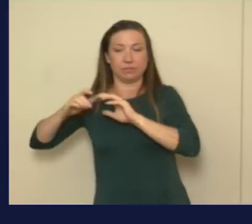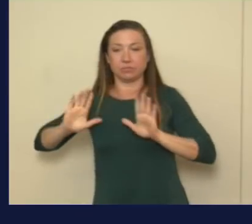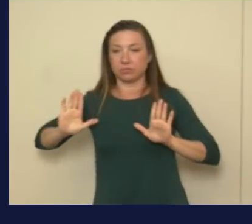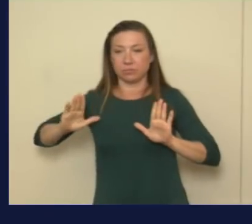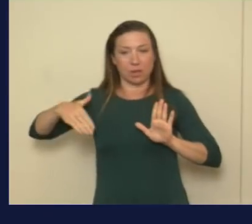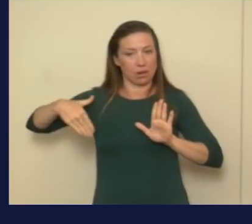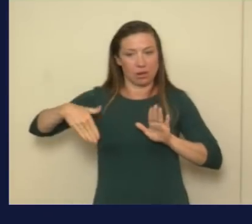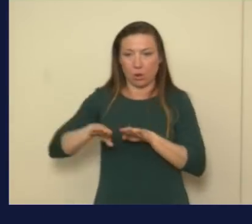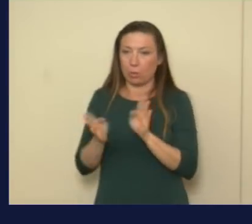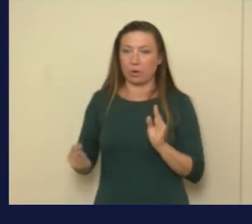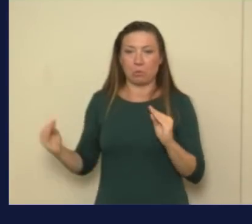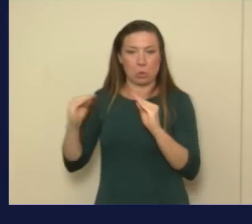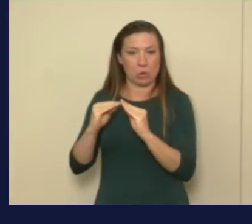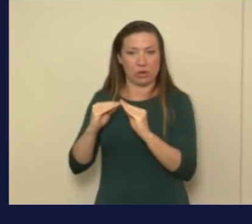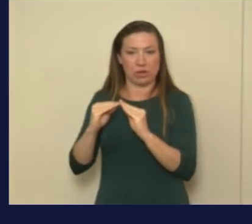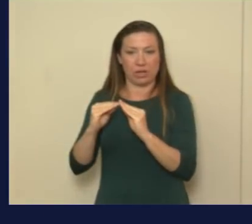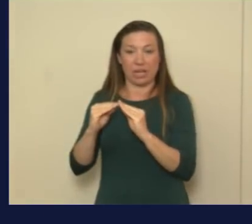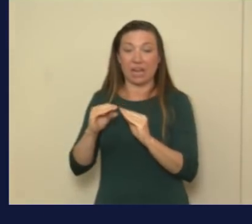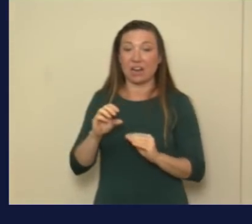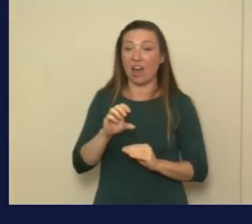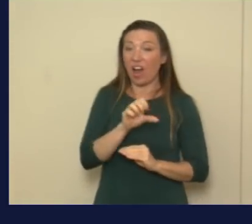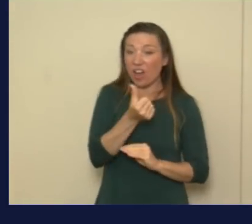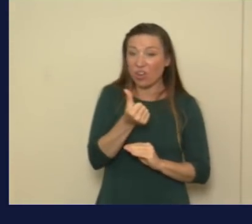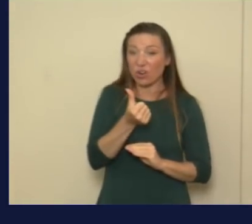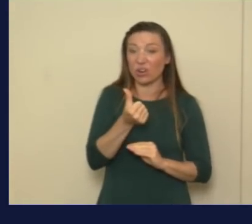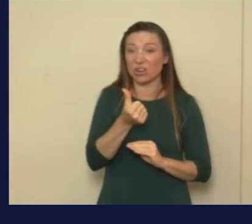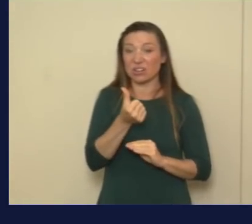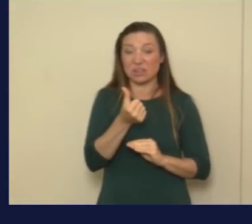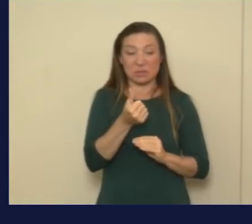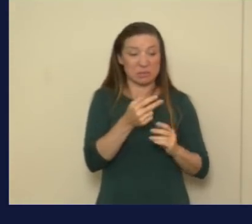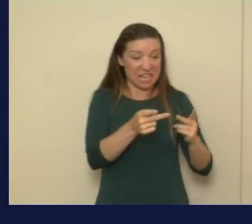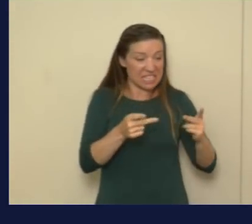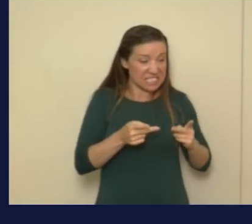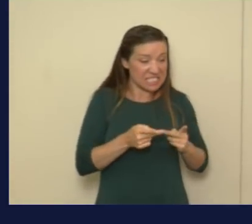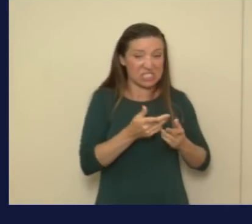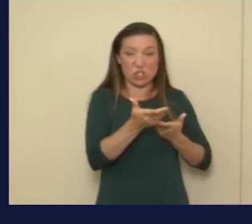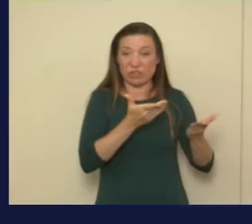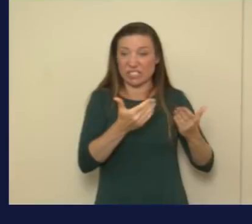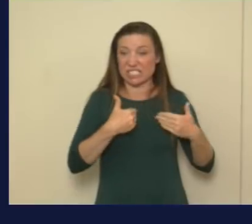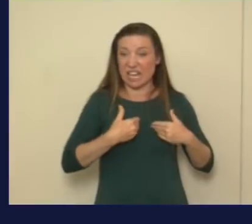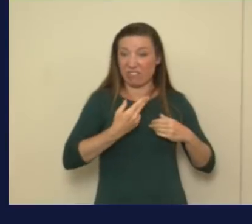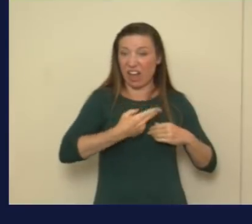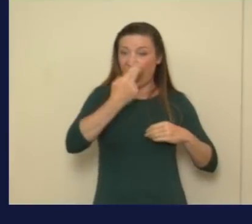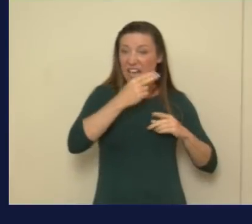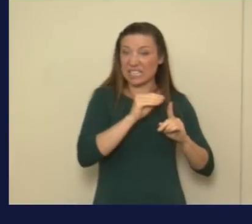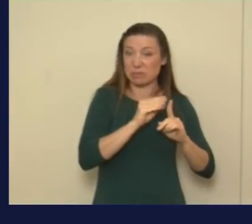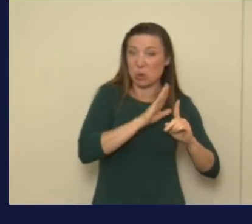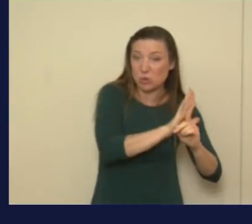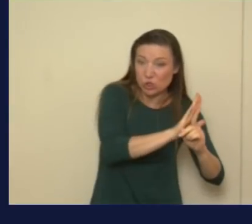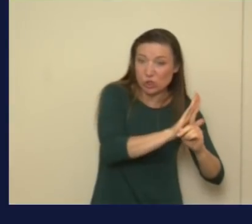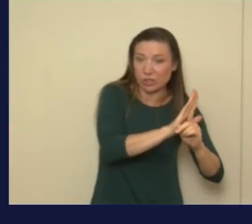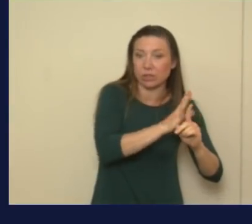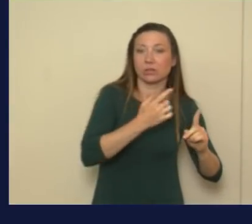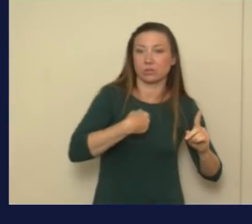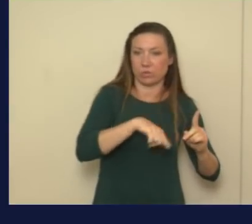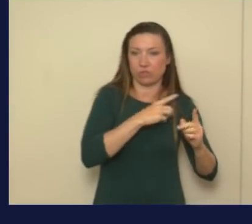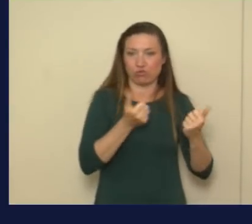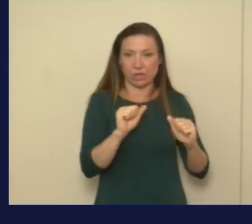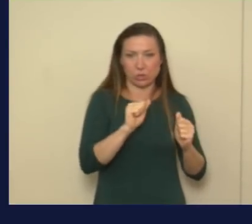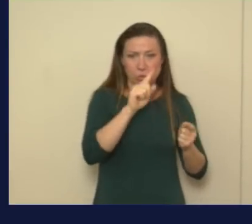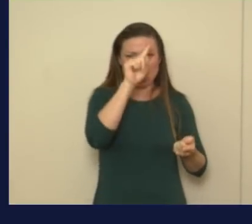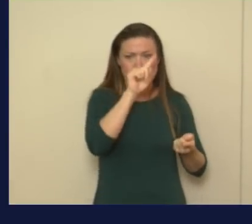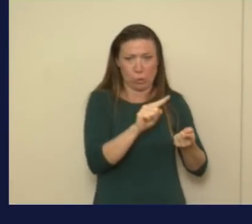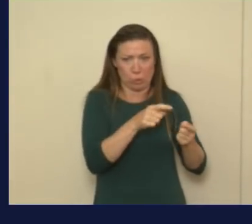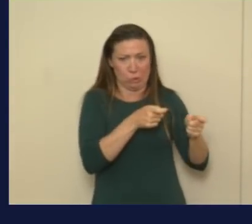high exposure services. And make no mistake, in the states next door to us, it's bars, which we did not open, but it would